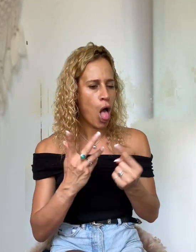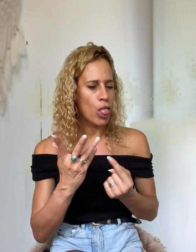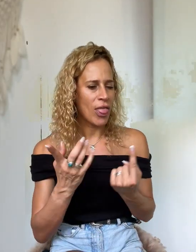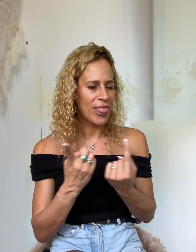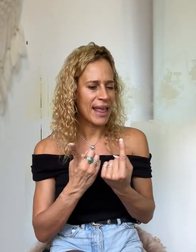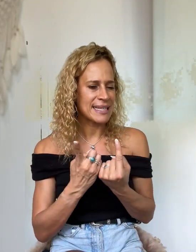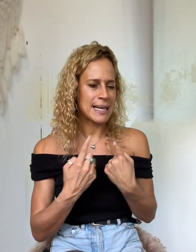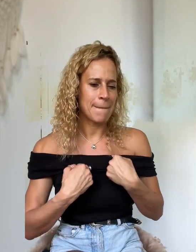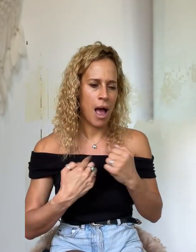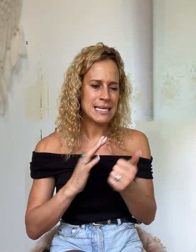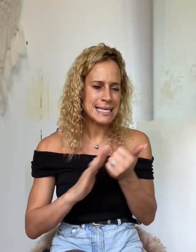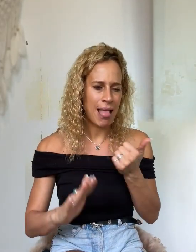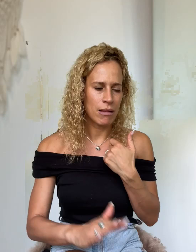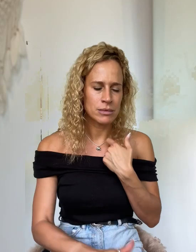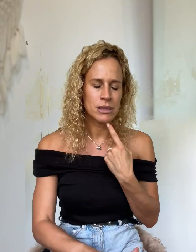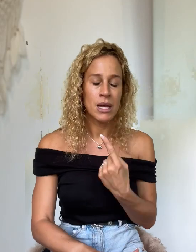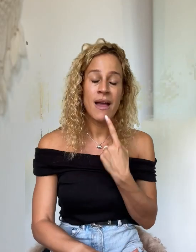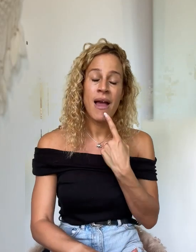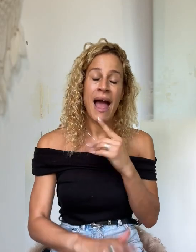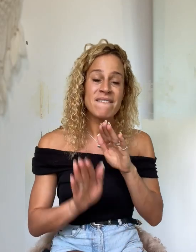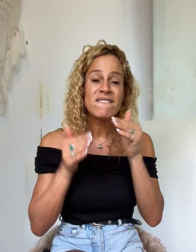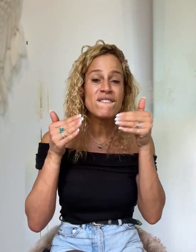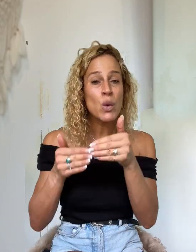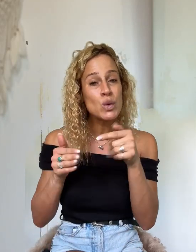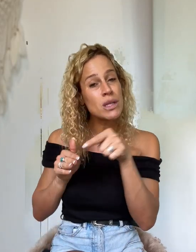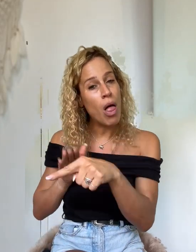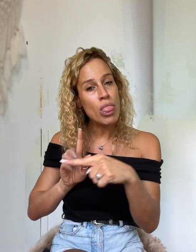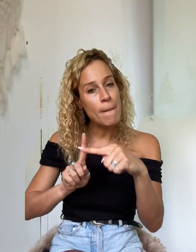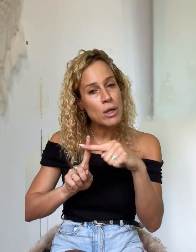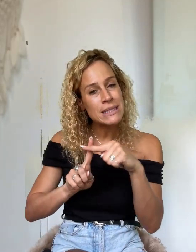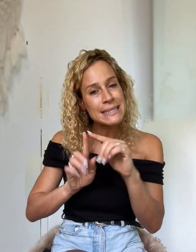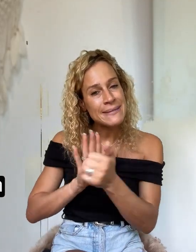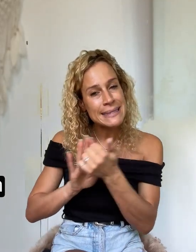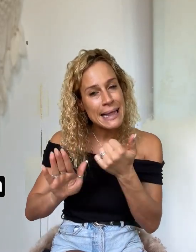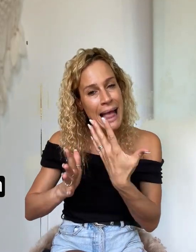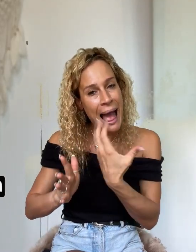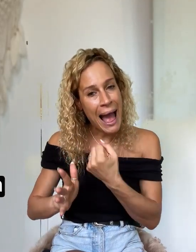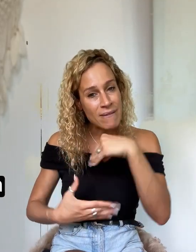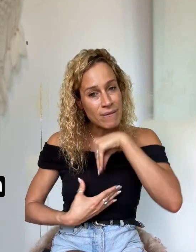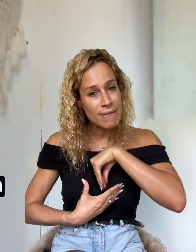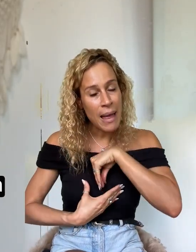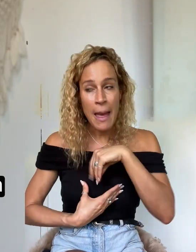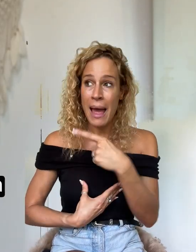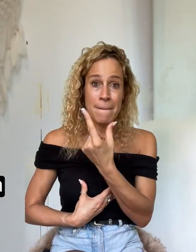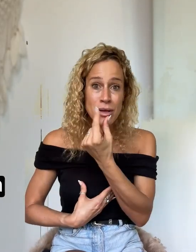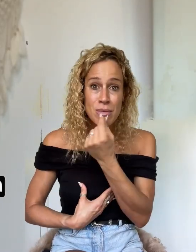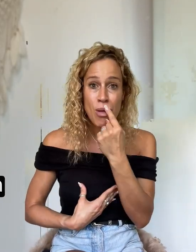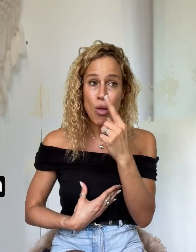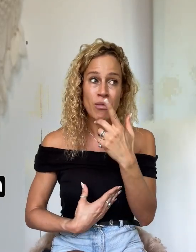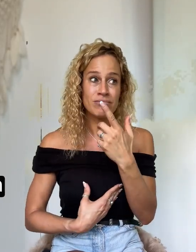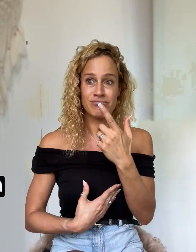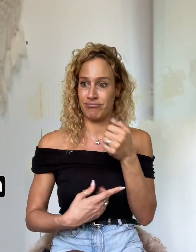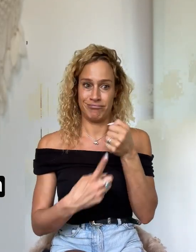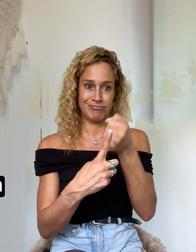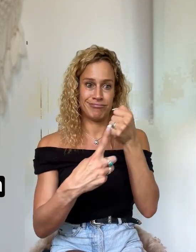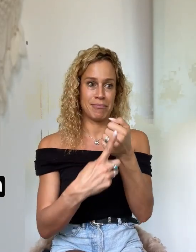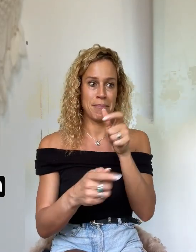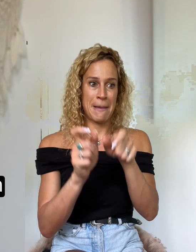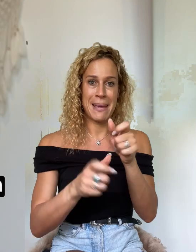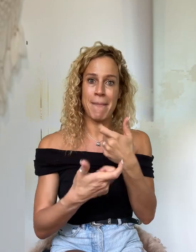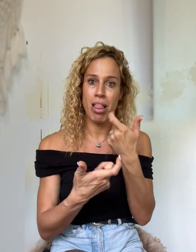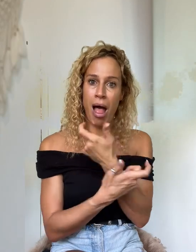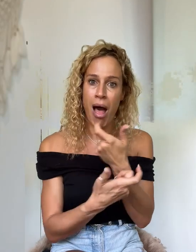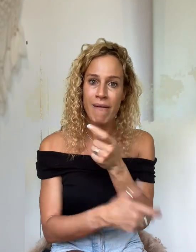at? So like I zoomed in, I would try my best to focus on the things that I'm good at. That might just be being able to make people